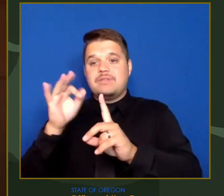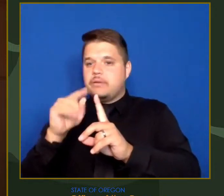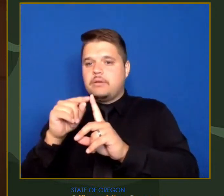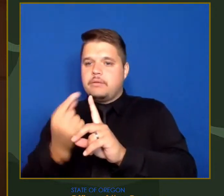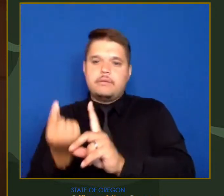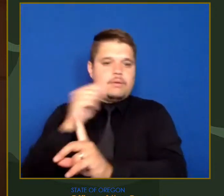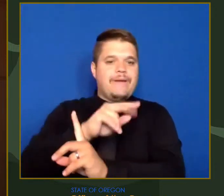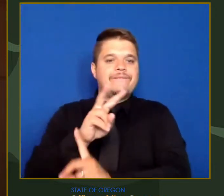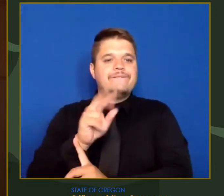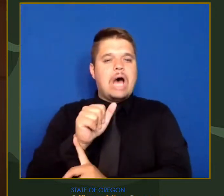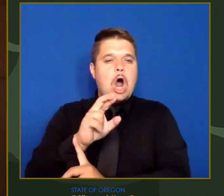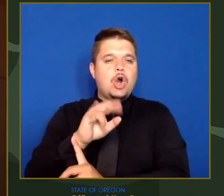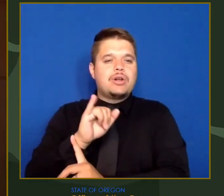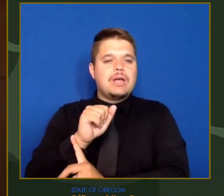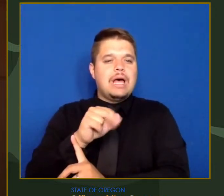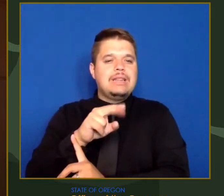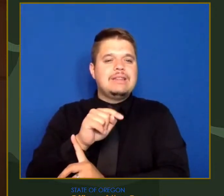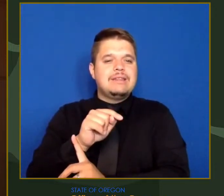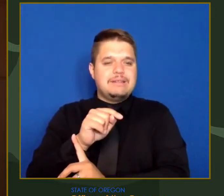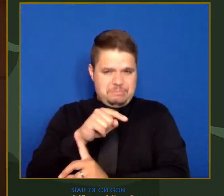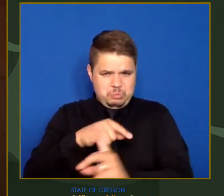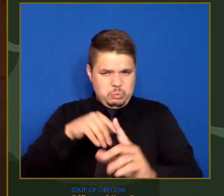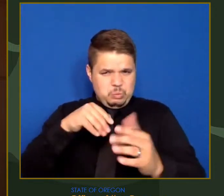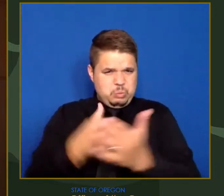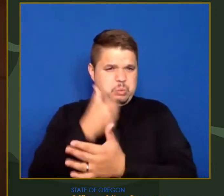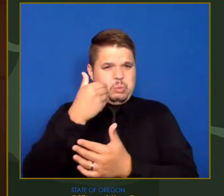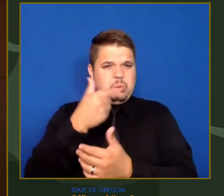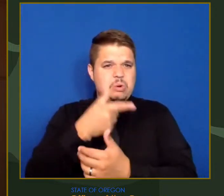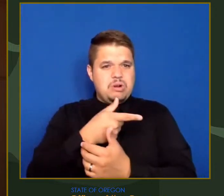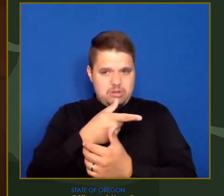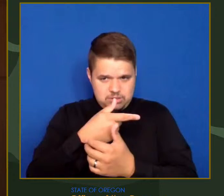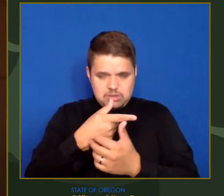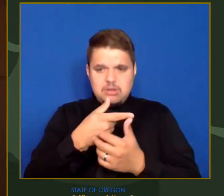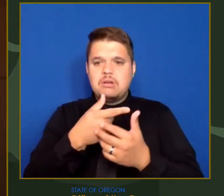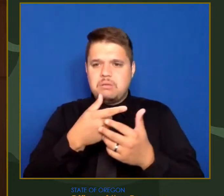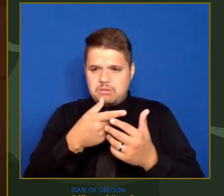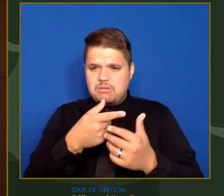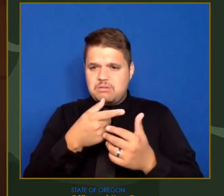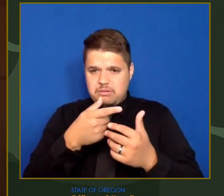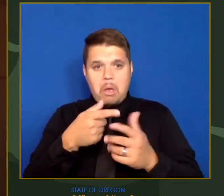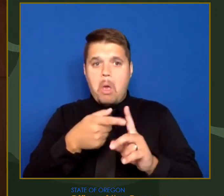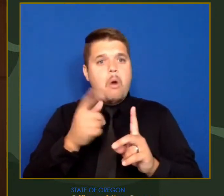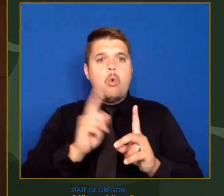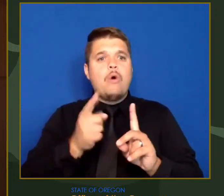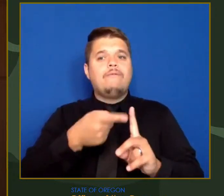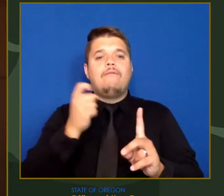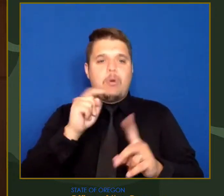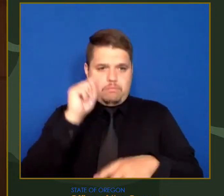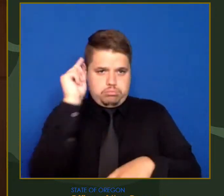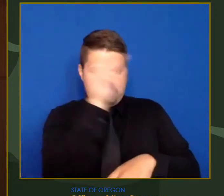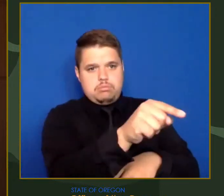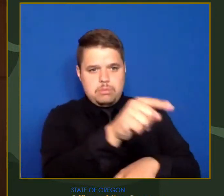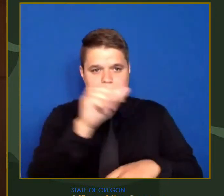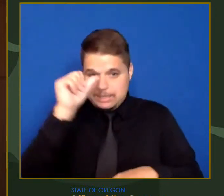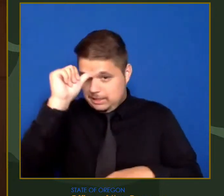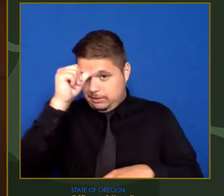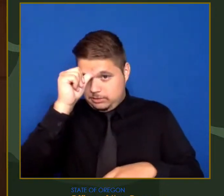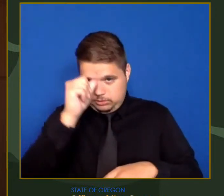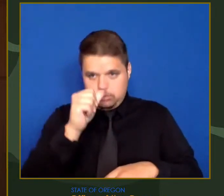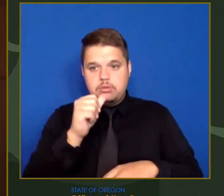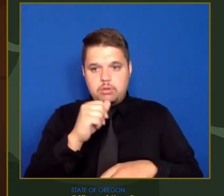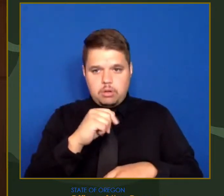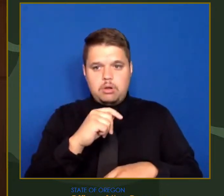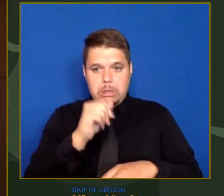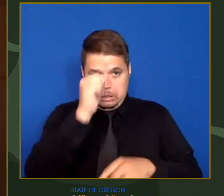We've talked all along about how there are different versions of this virus. How are the steps that you're taking